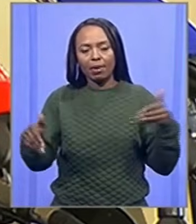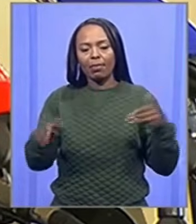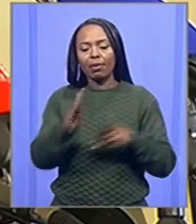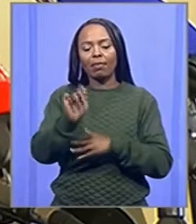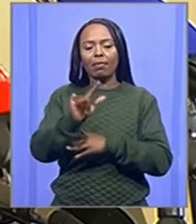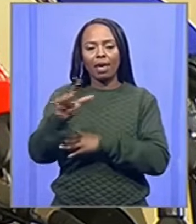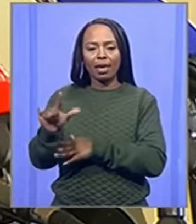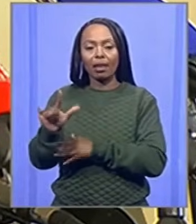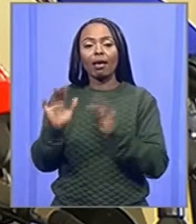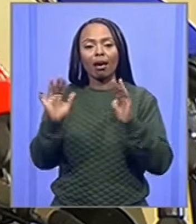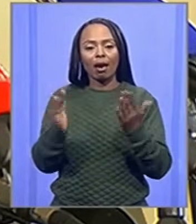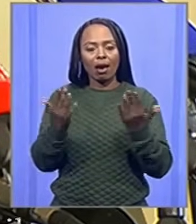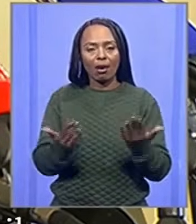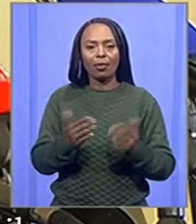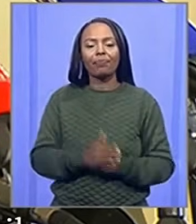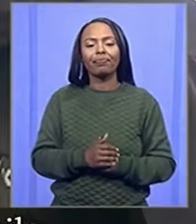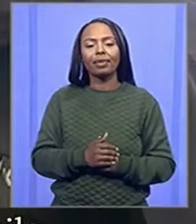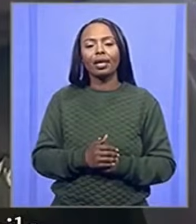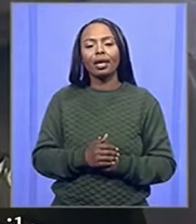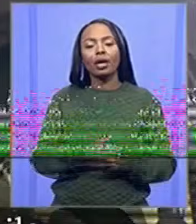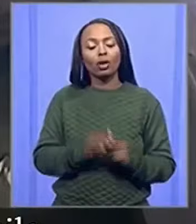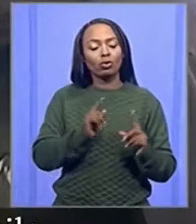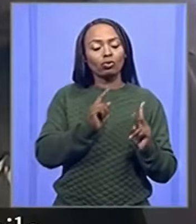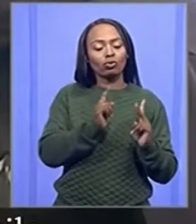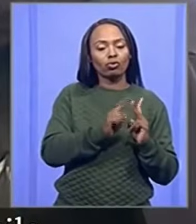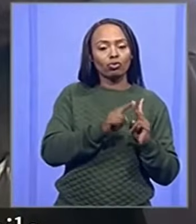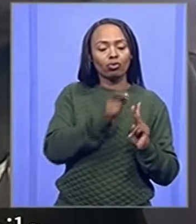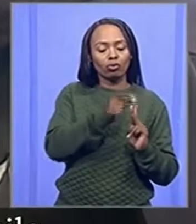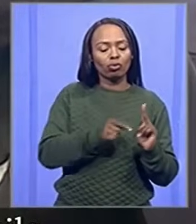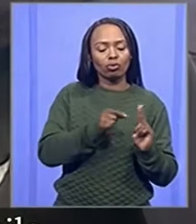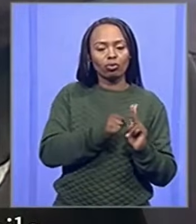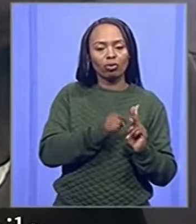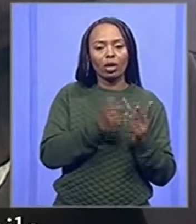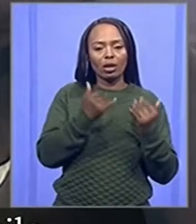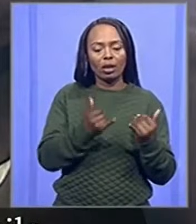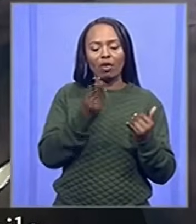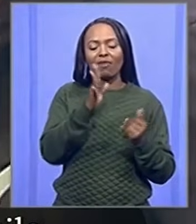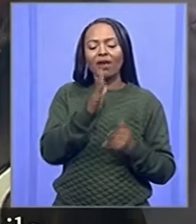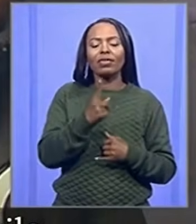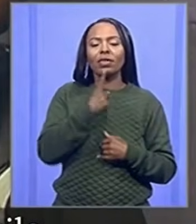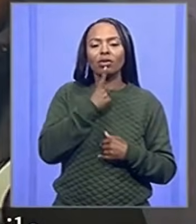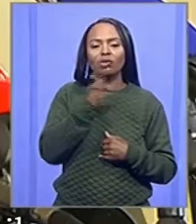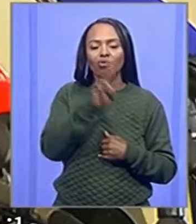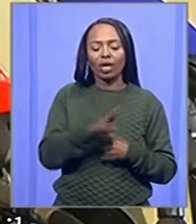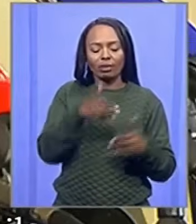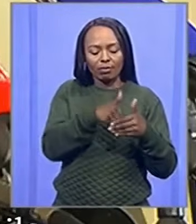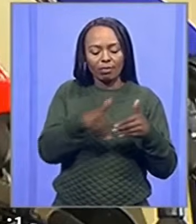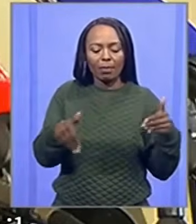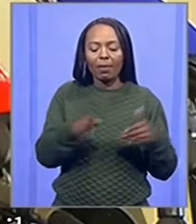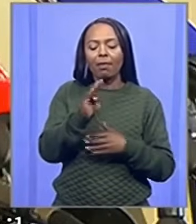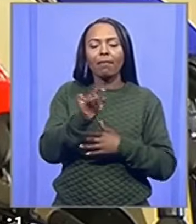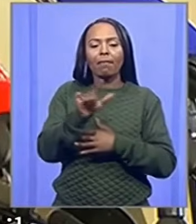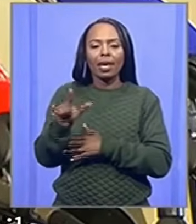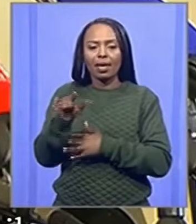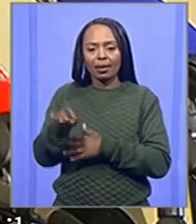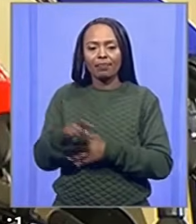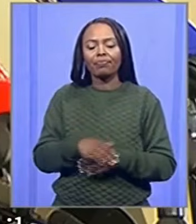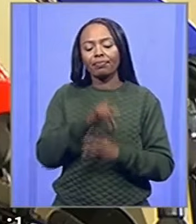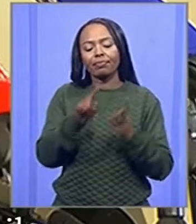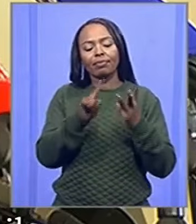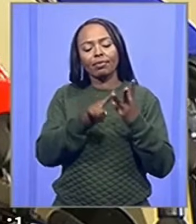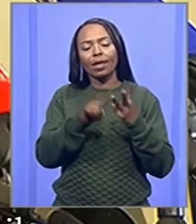conditions. In respect of accused number 2, bail is fixed at an amount of 5,000 rand. In respect of accused number